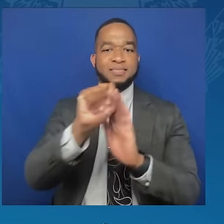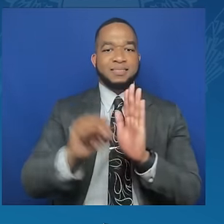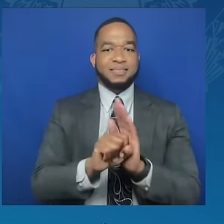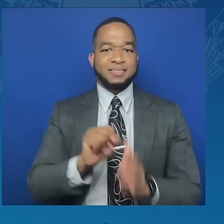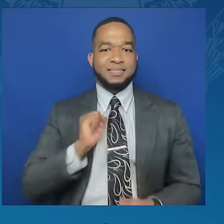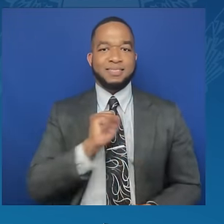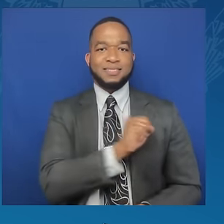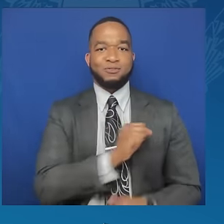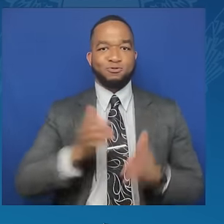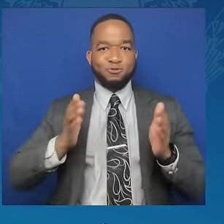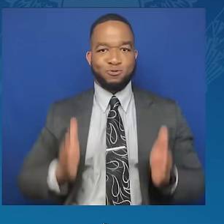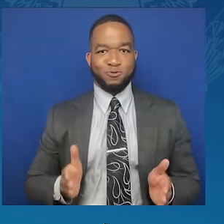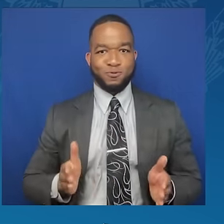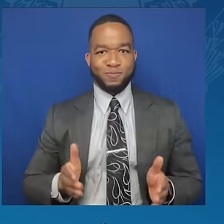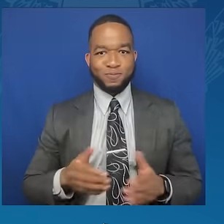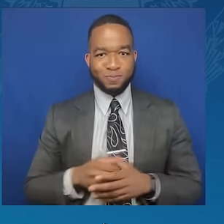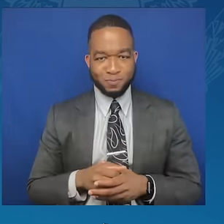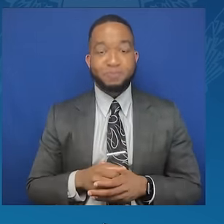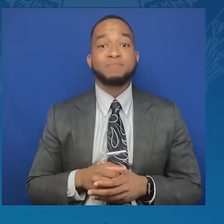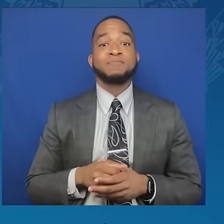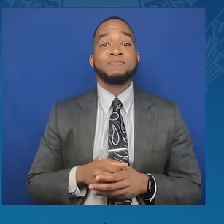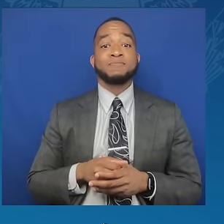Sanders.